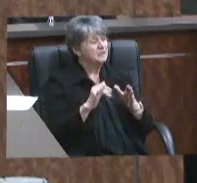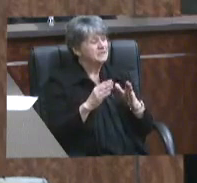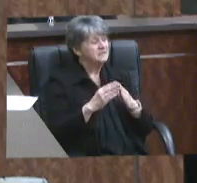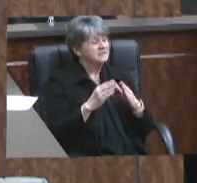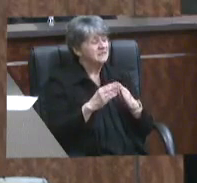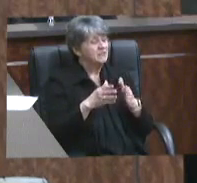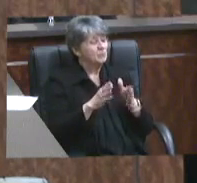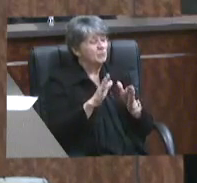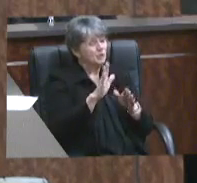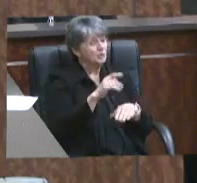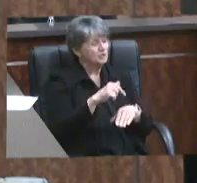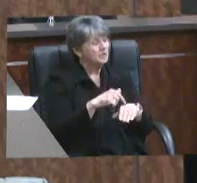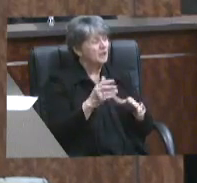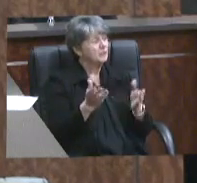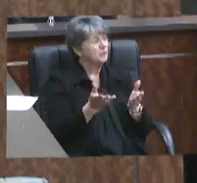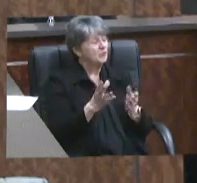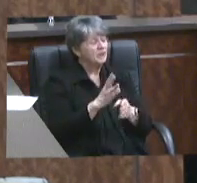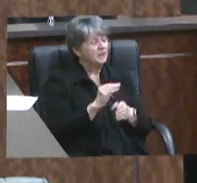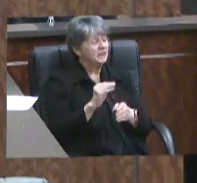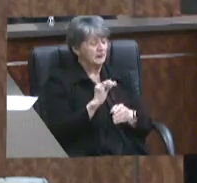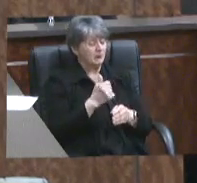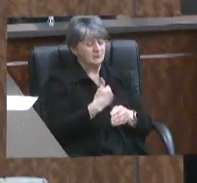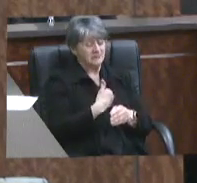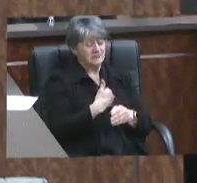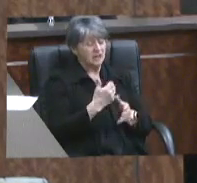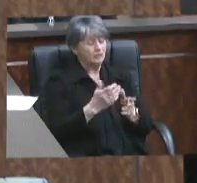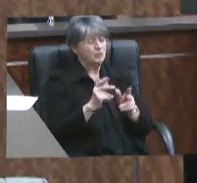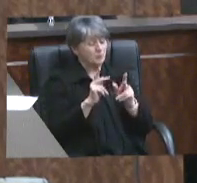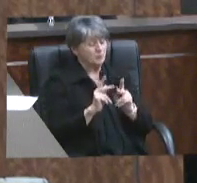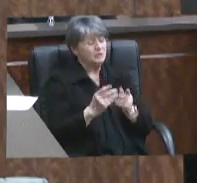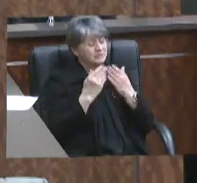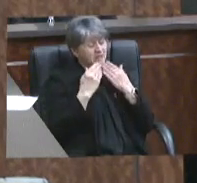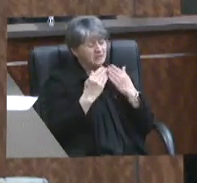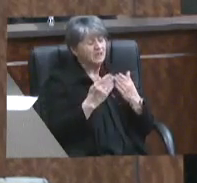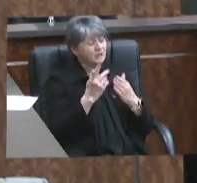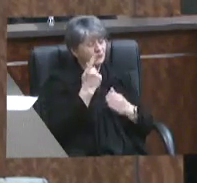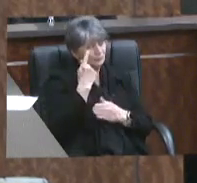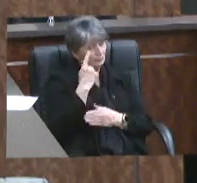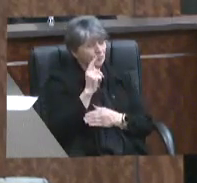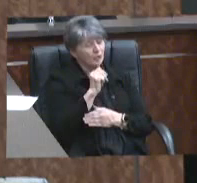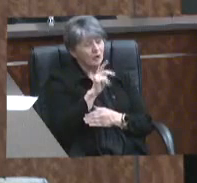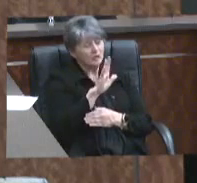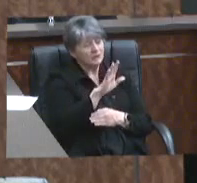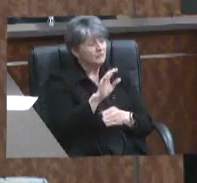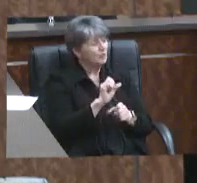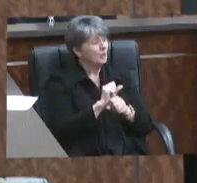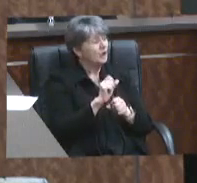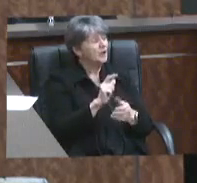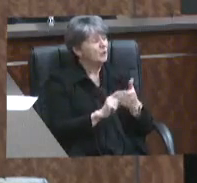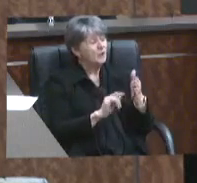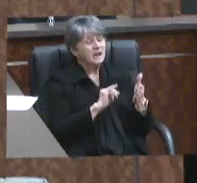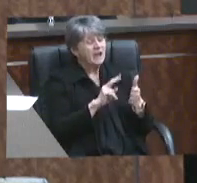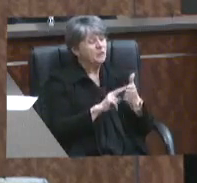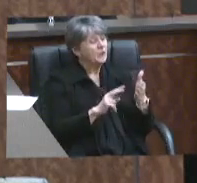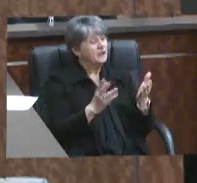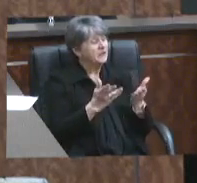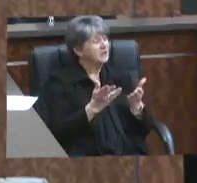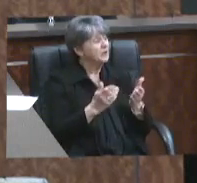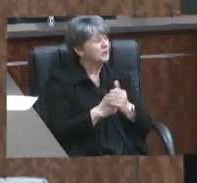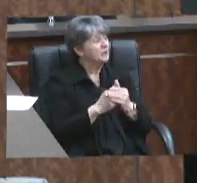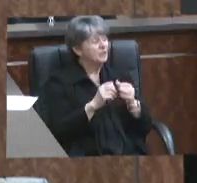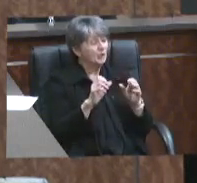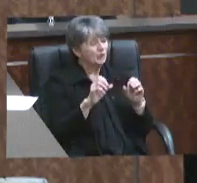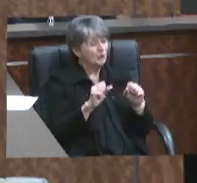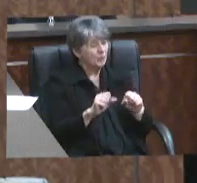here. I want to personally thank you for all the work that you did. And what I read here, there could be 4 or 5